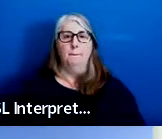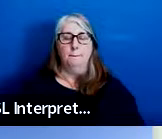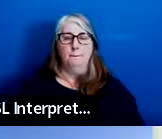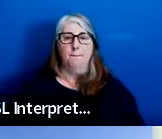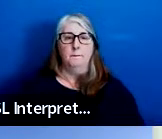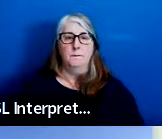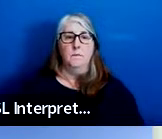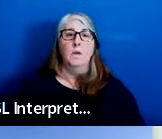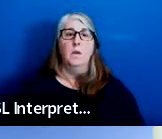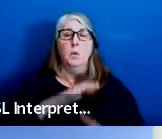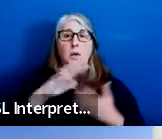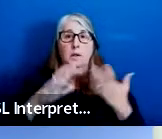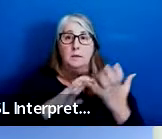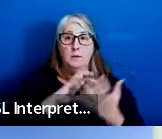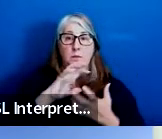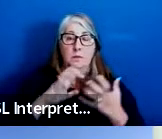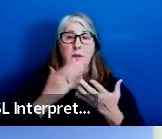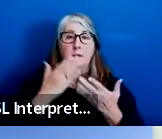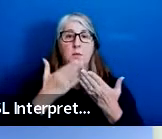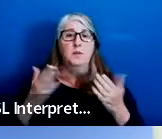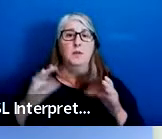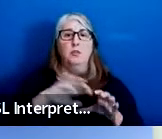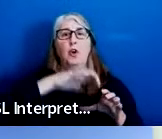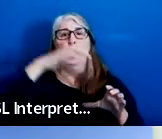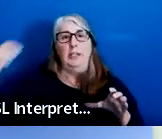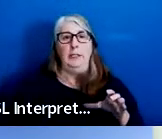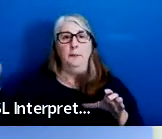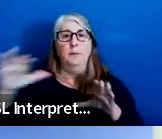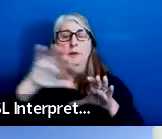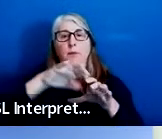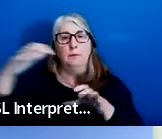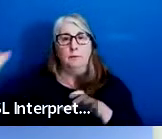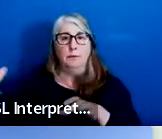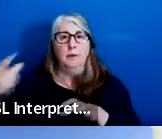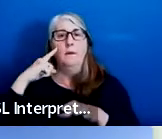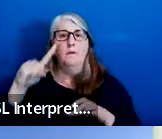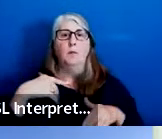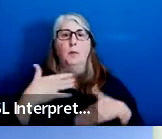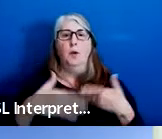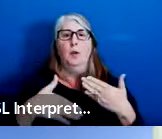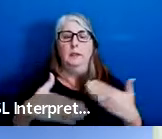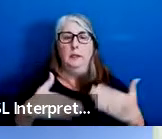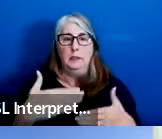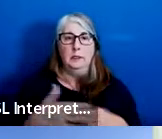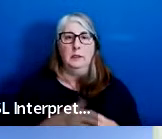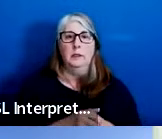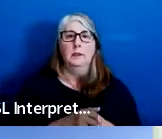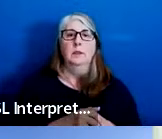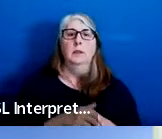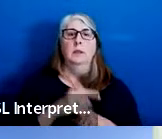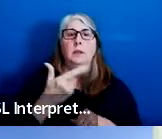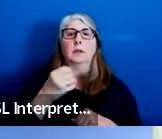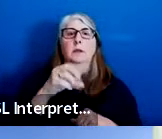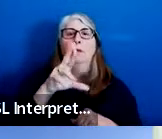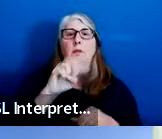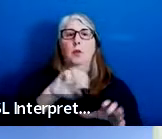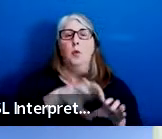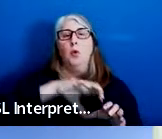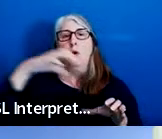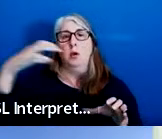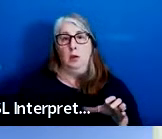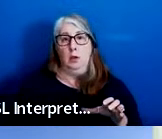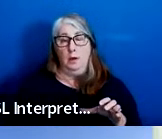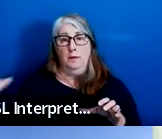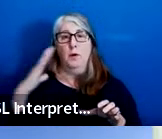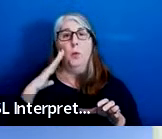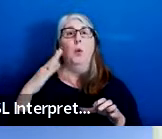Once mixed, the materials are placed in heaps under the gore covers for processing. The gore cover technology accelerates the